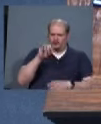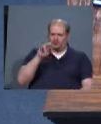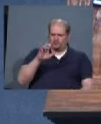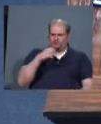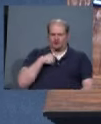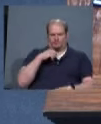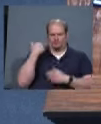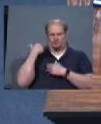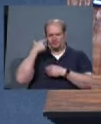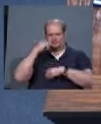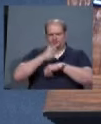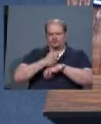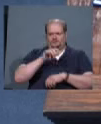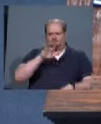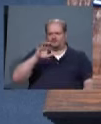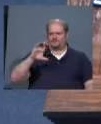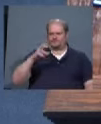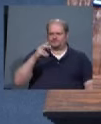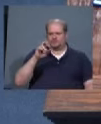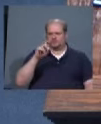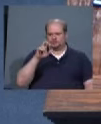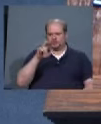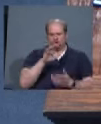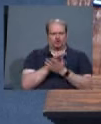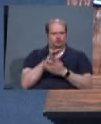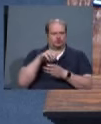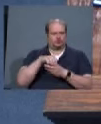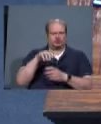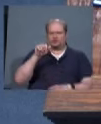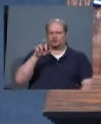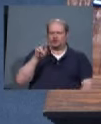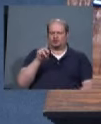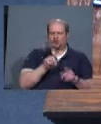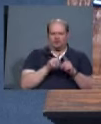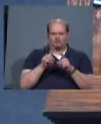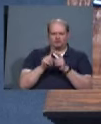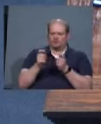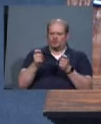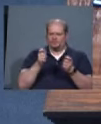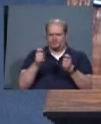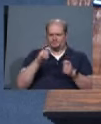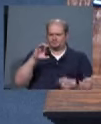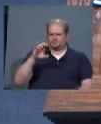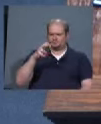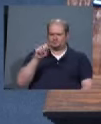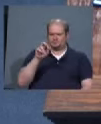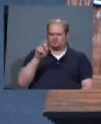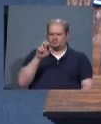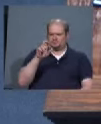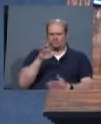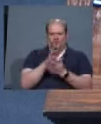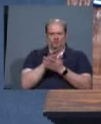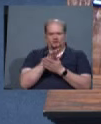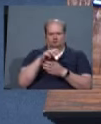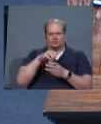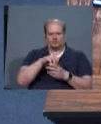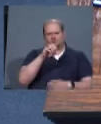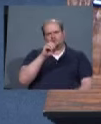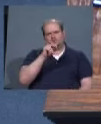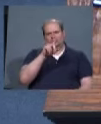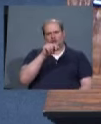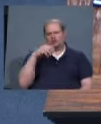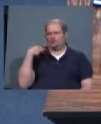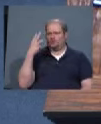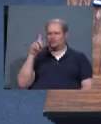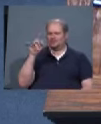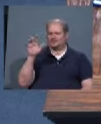for the establishment of 5 charter schools here in Arkansas. Also managed charter schools in Oklahoma,